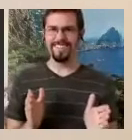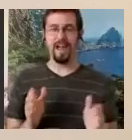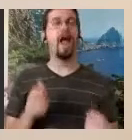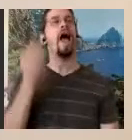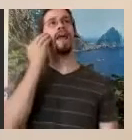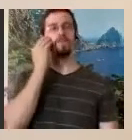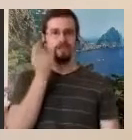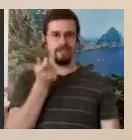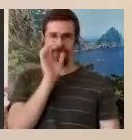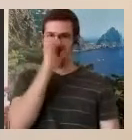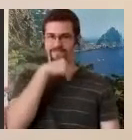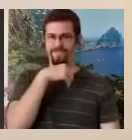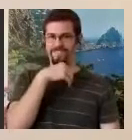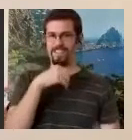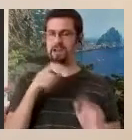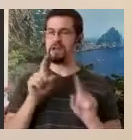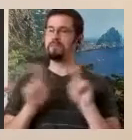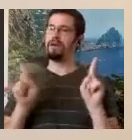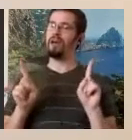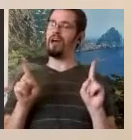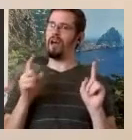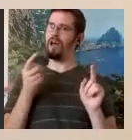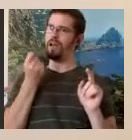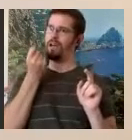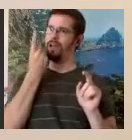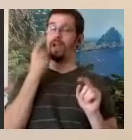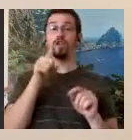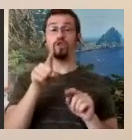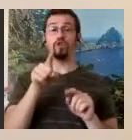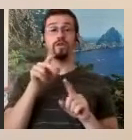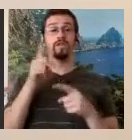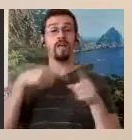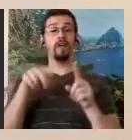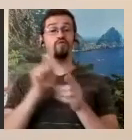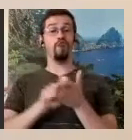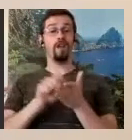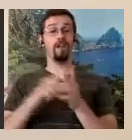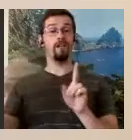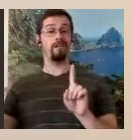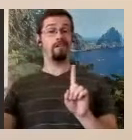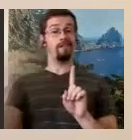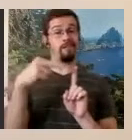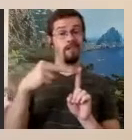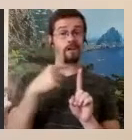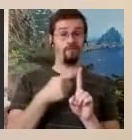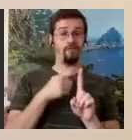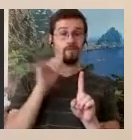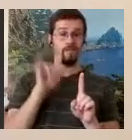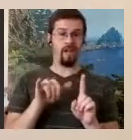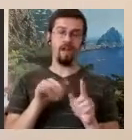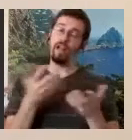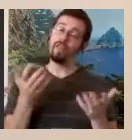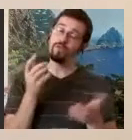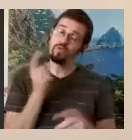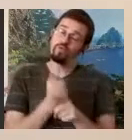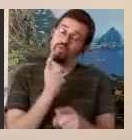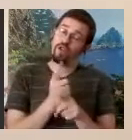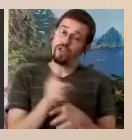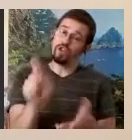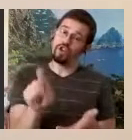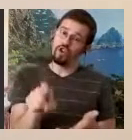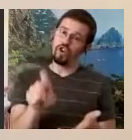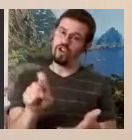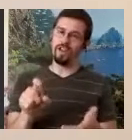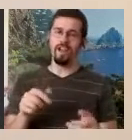I started to grasp that you were seeing sign writing from that perspective, which is exactly what you should do, and I'm glad you